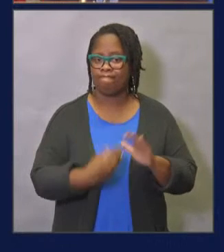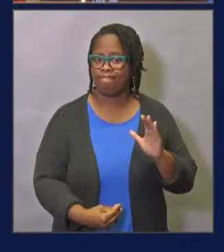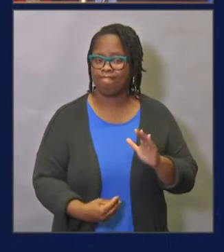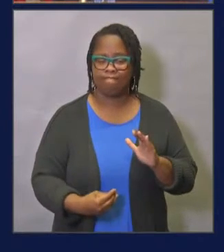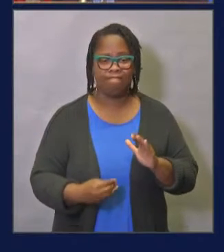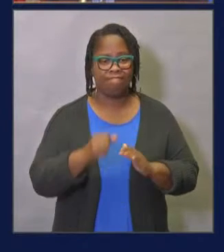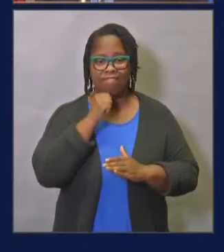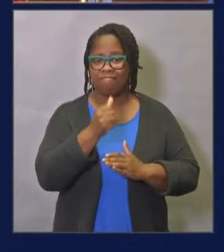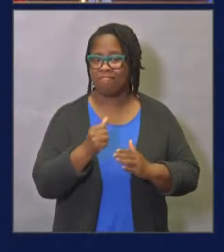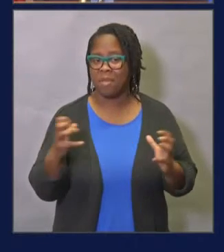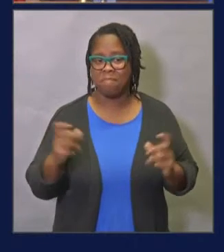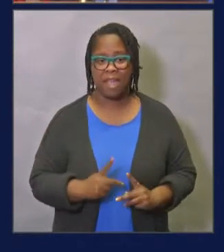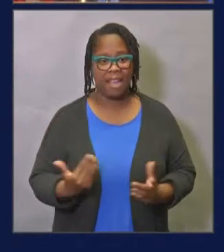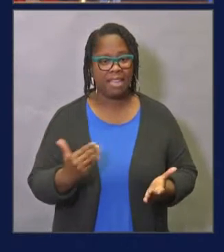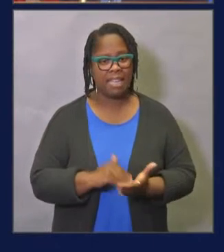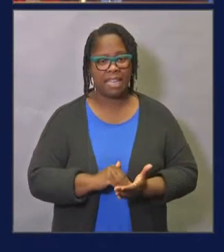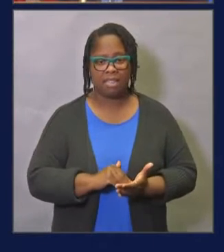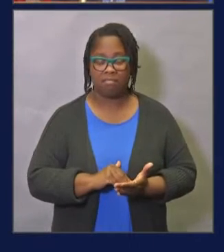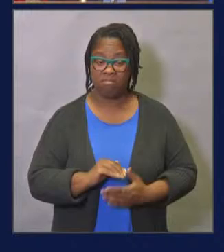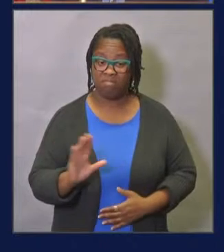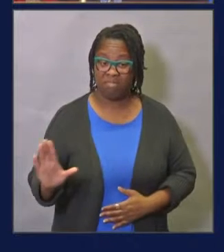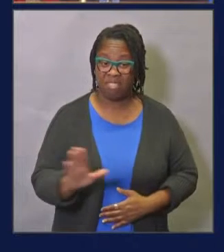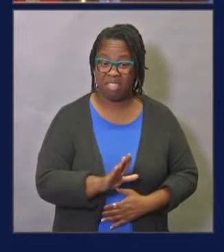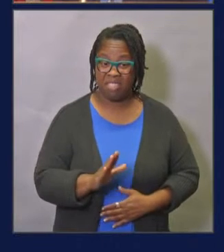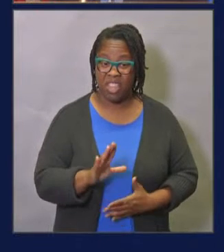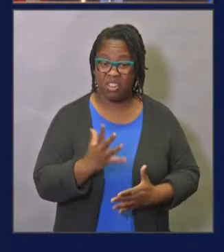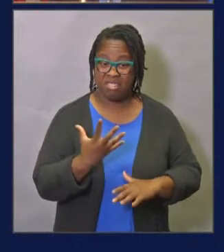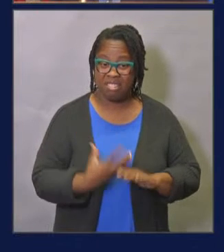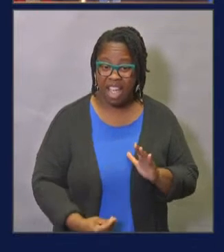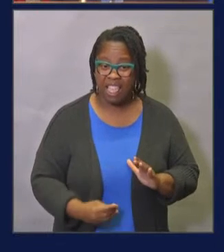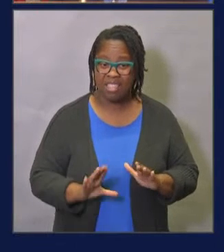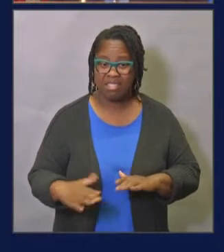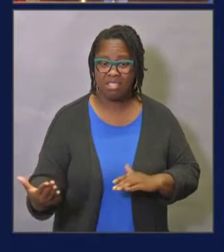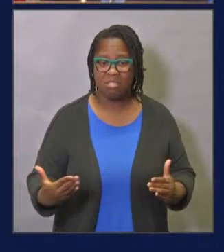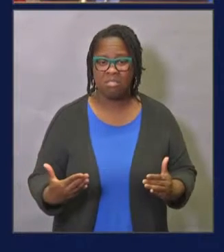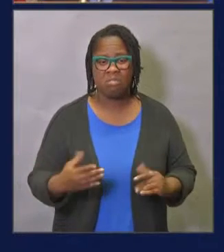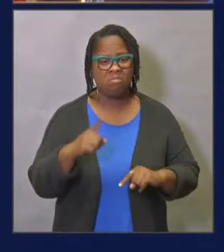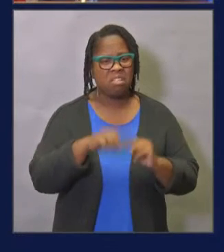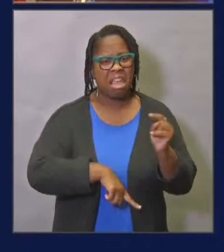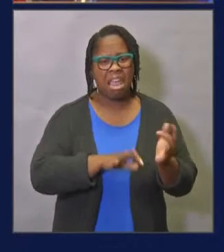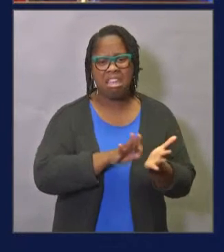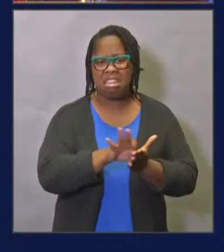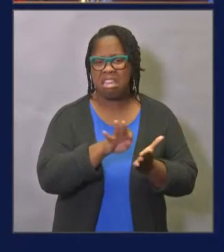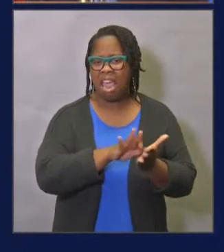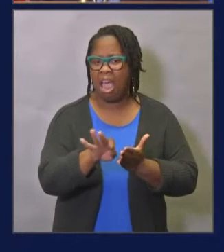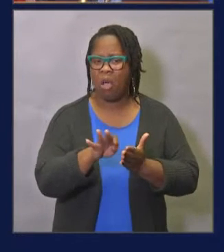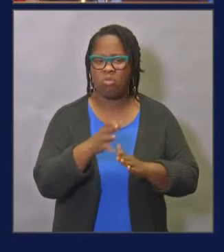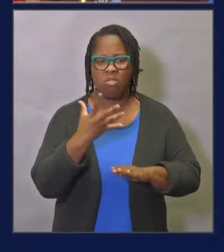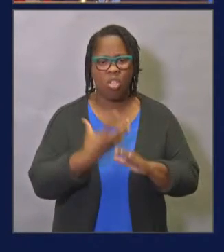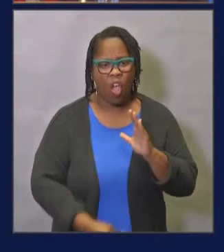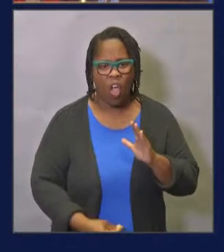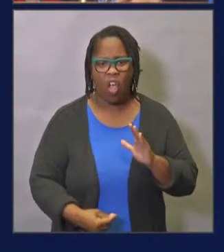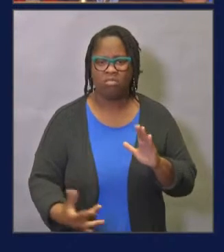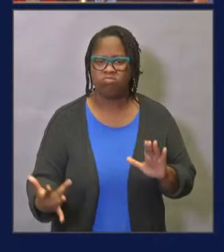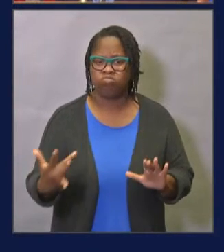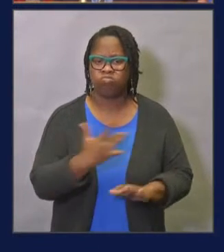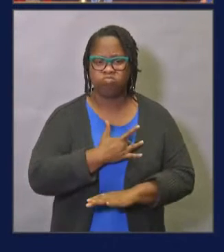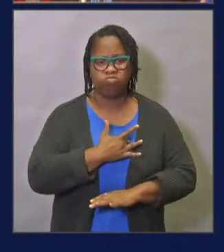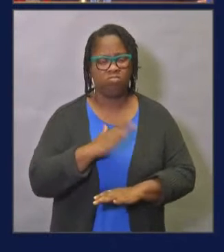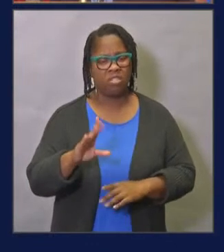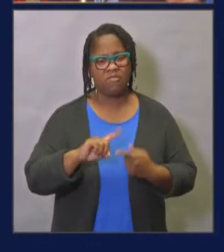deaths are an incalculable loss to their friends and their family, as well as our community. Next slide.